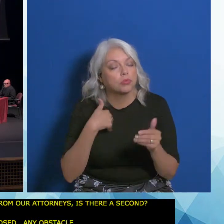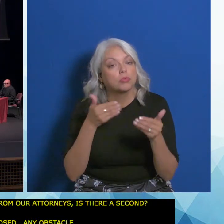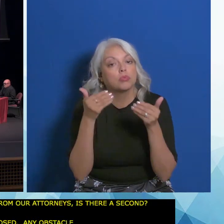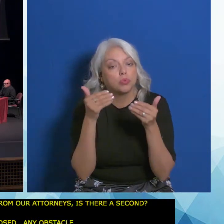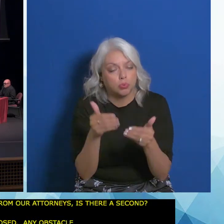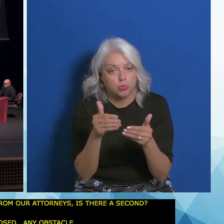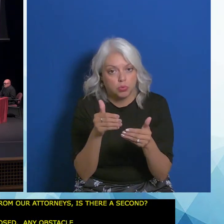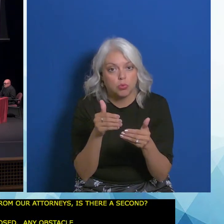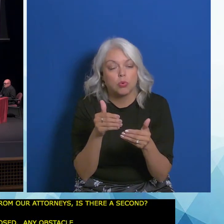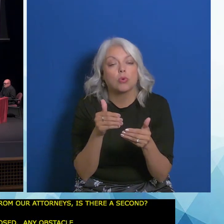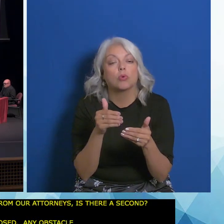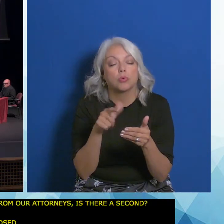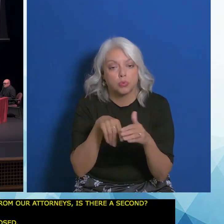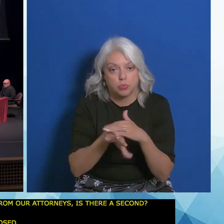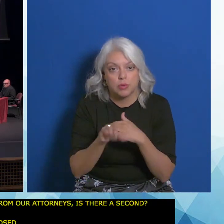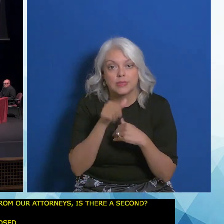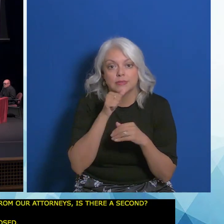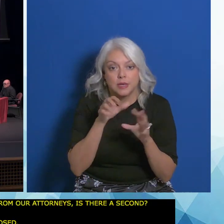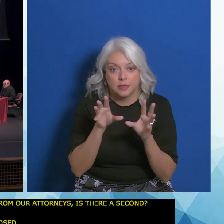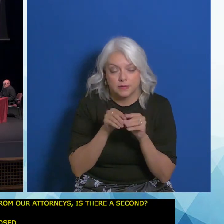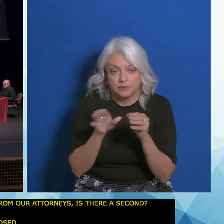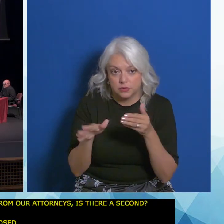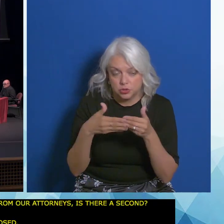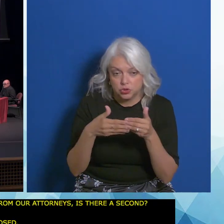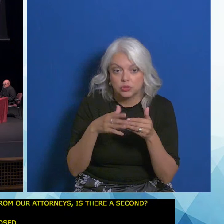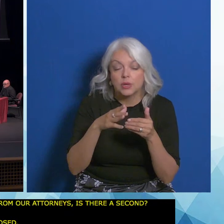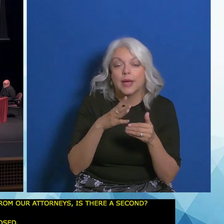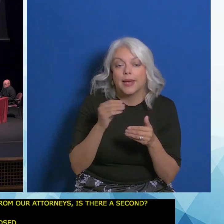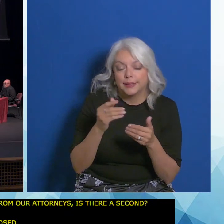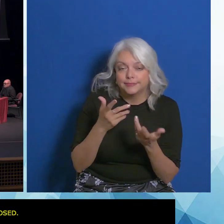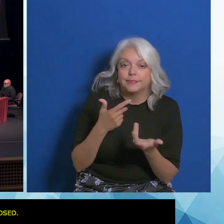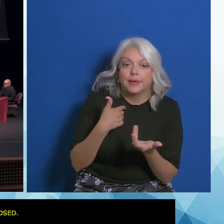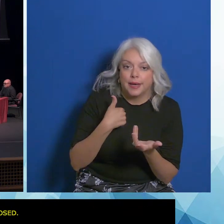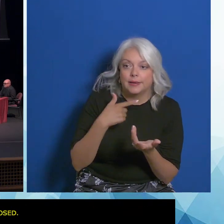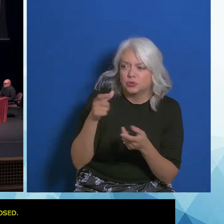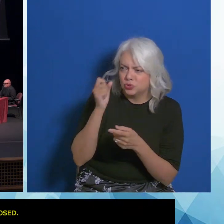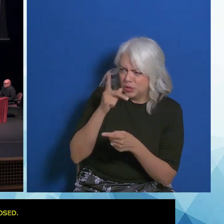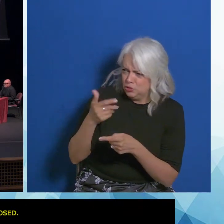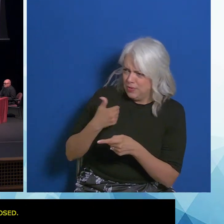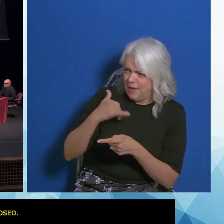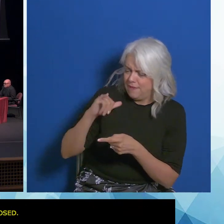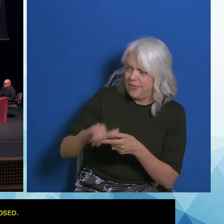is the admonition that, well, for lack of a better term, Suke, do you have that?